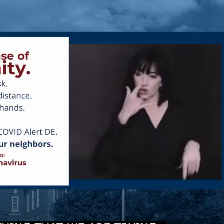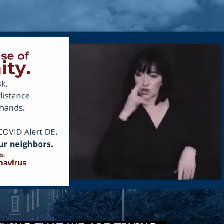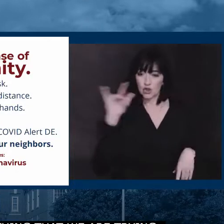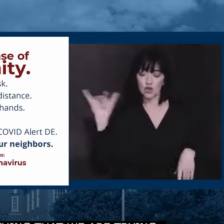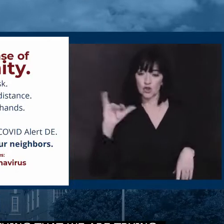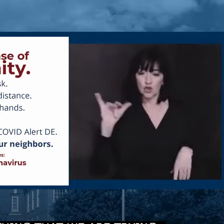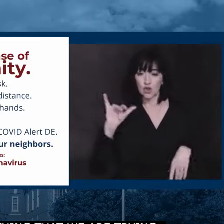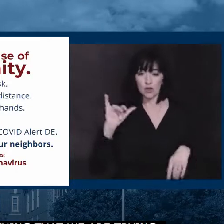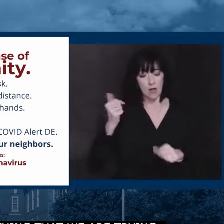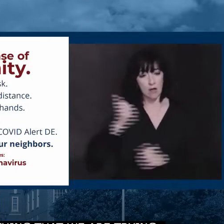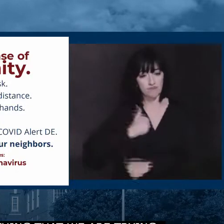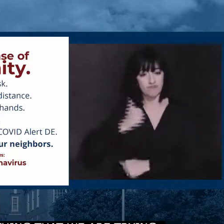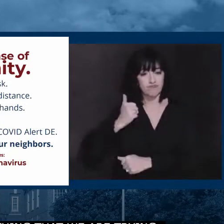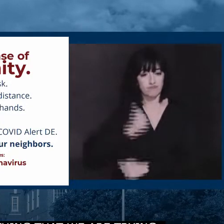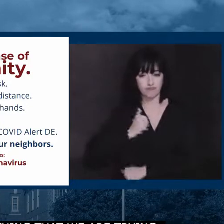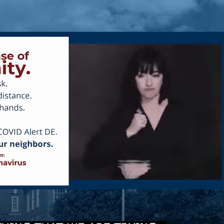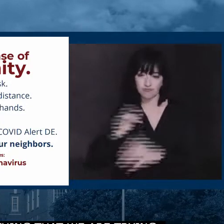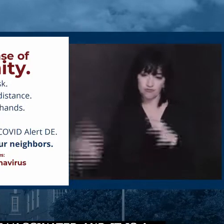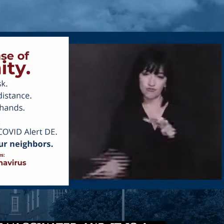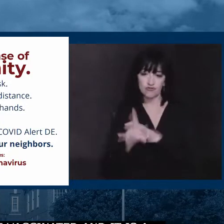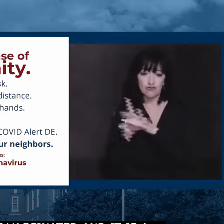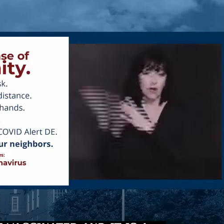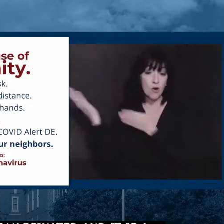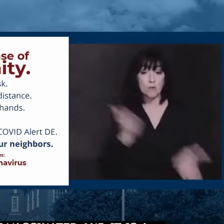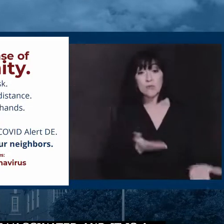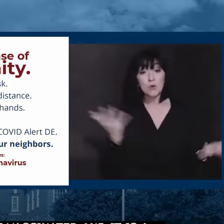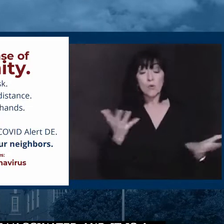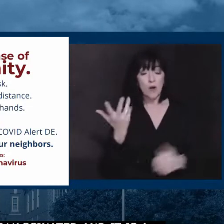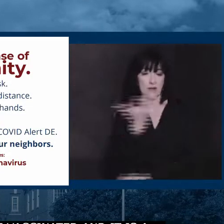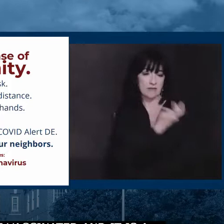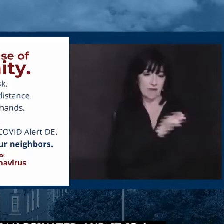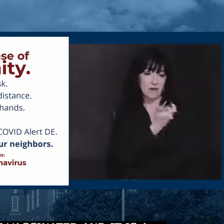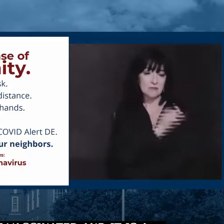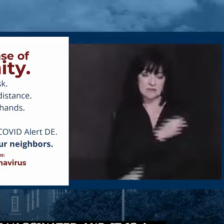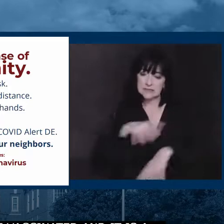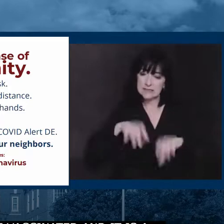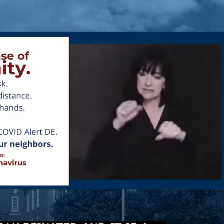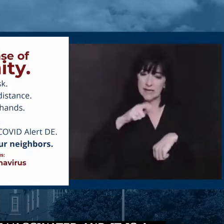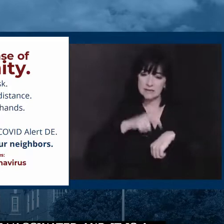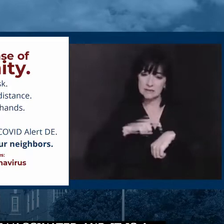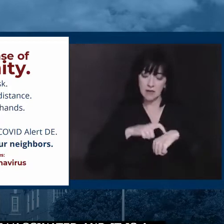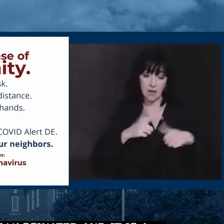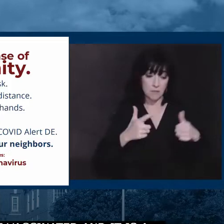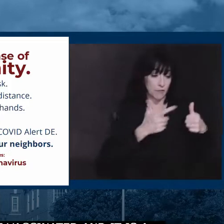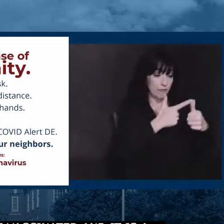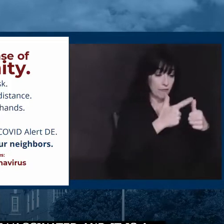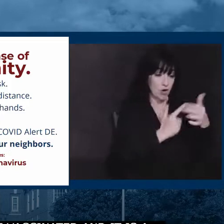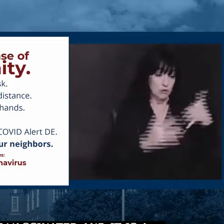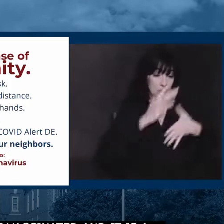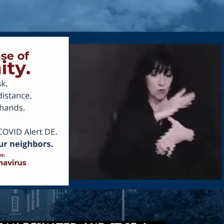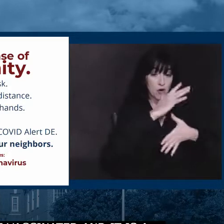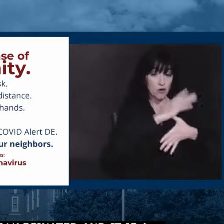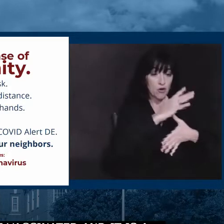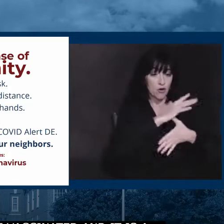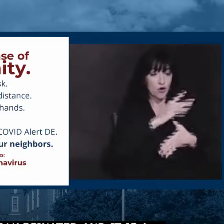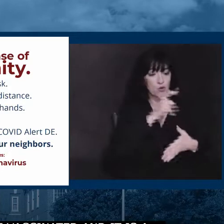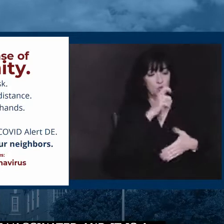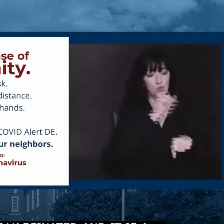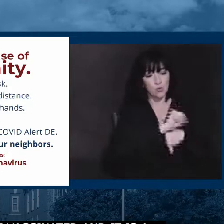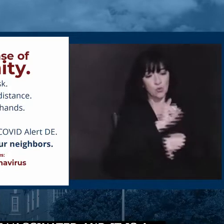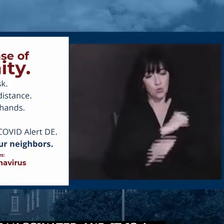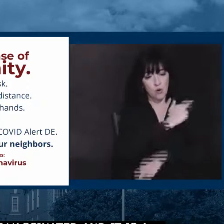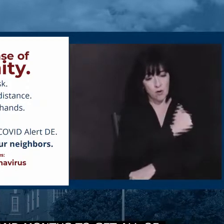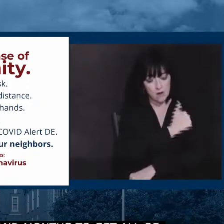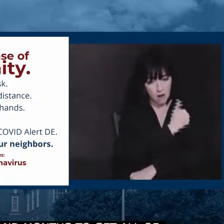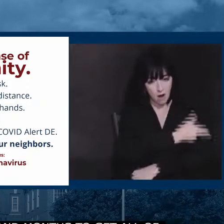our population vaccinated, starting with hospital workers, healthcare providers, first